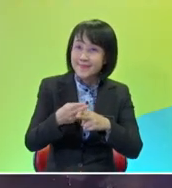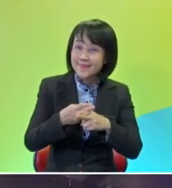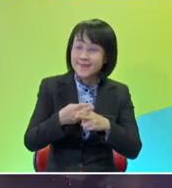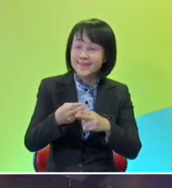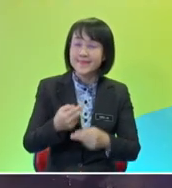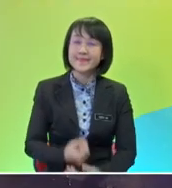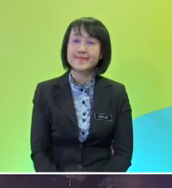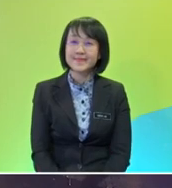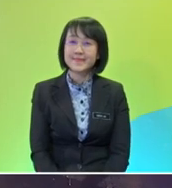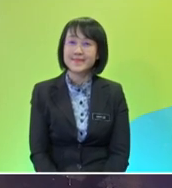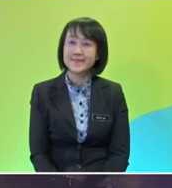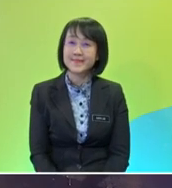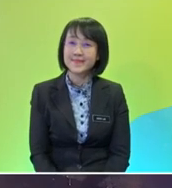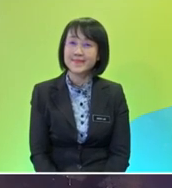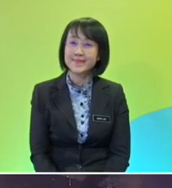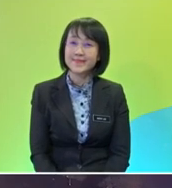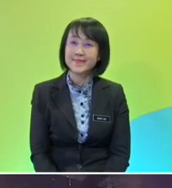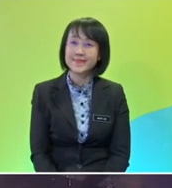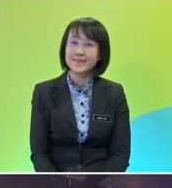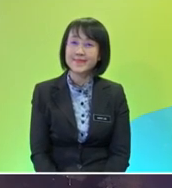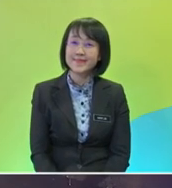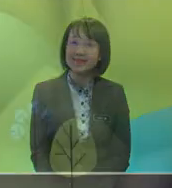back here on Slot Tahap Dua.